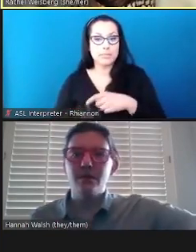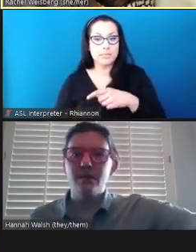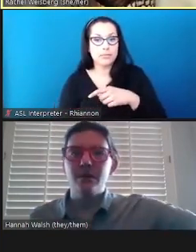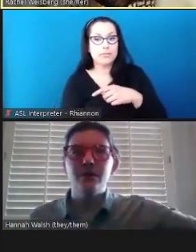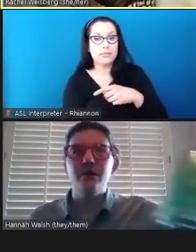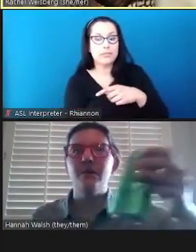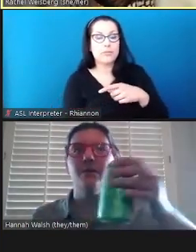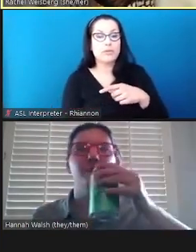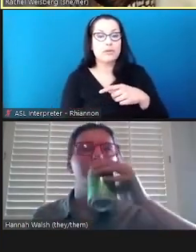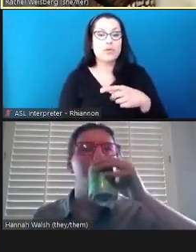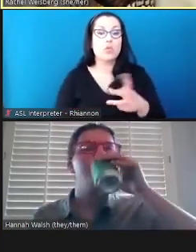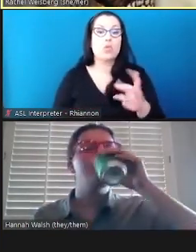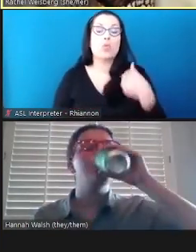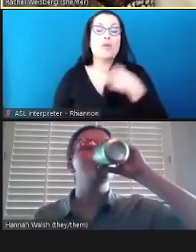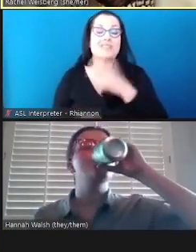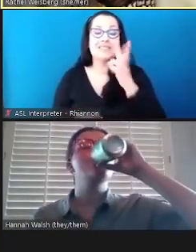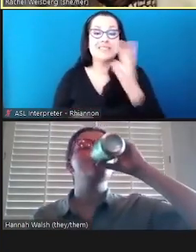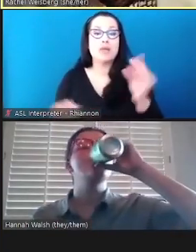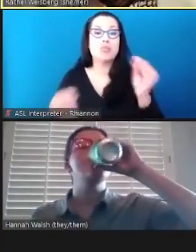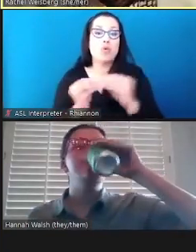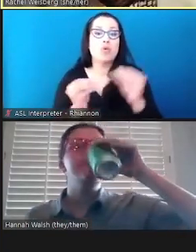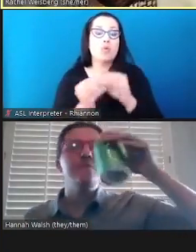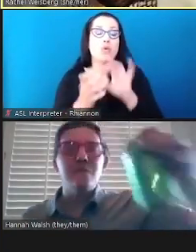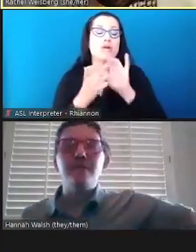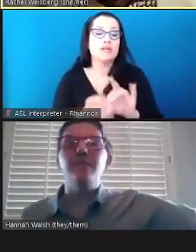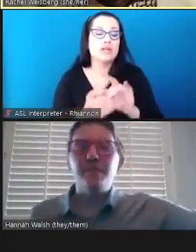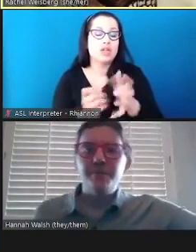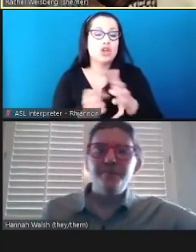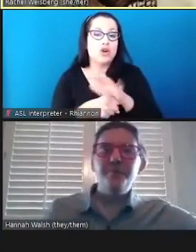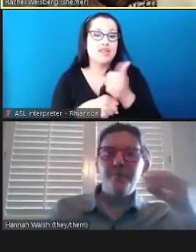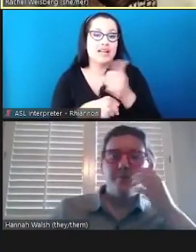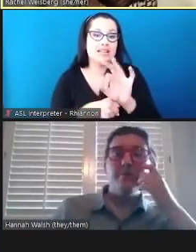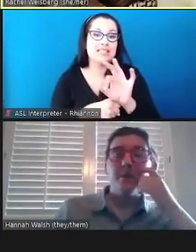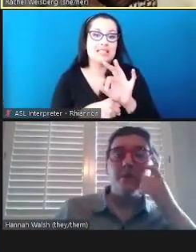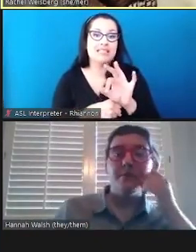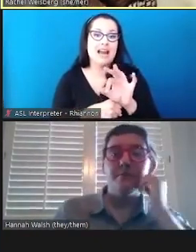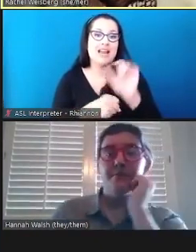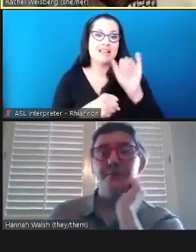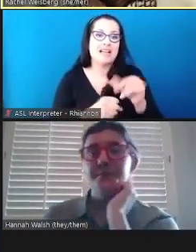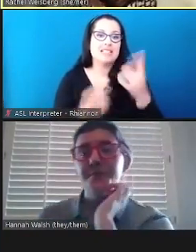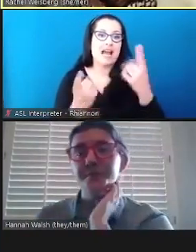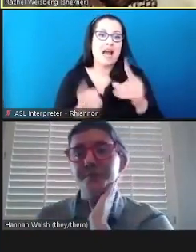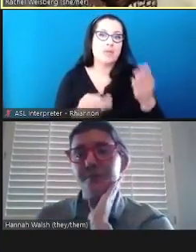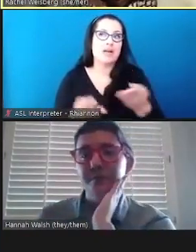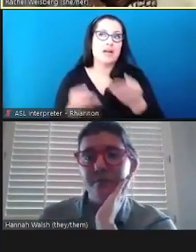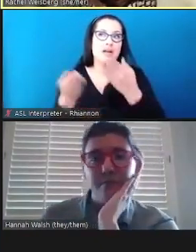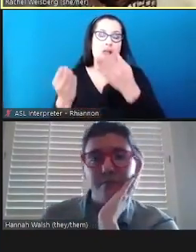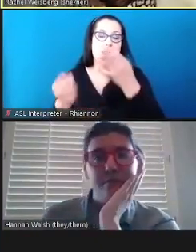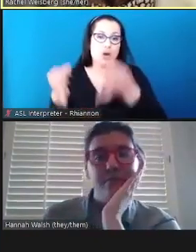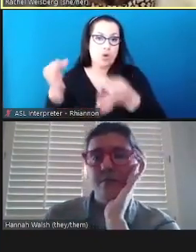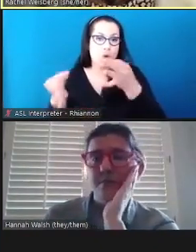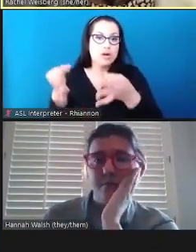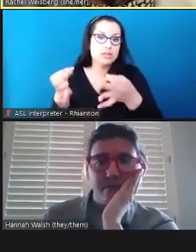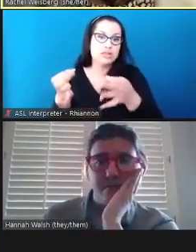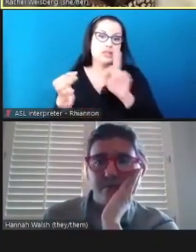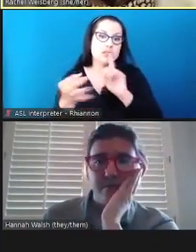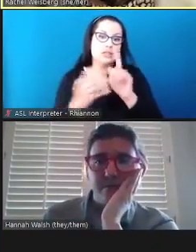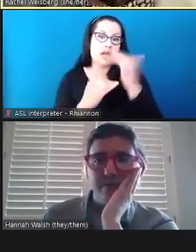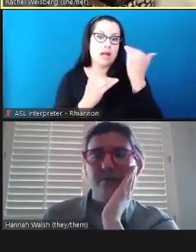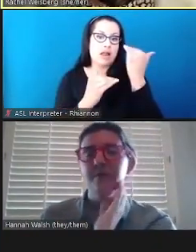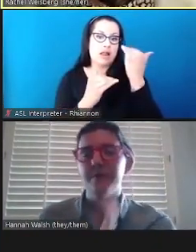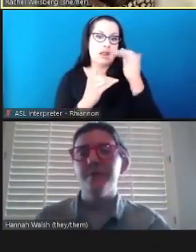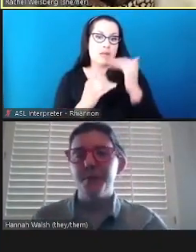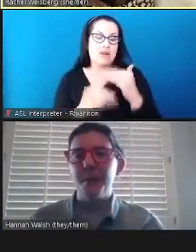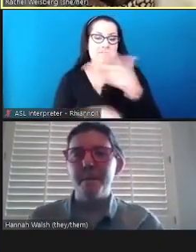we're seeing more and more cases about COVID-19 come down in the courts. Again, there's been limited about vaccines, which is